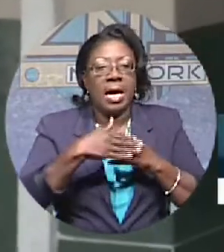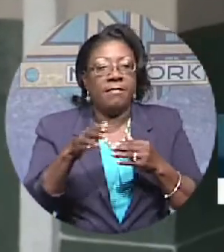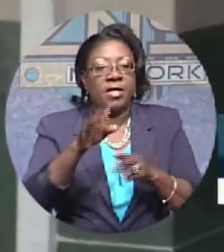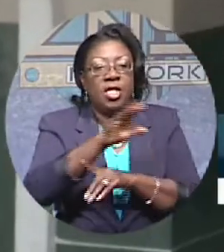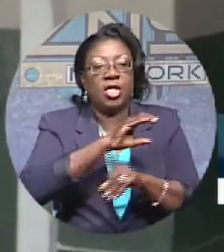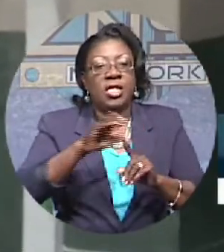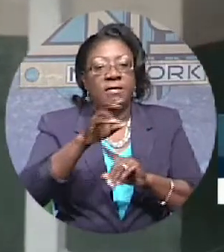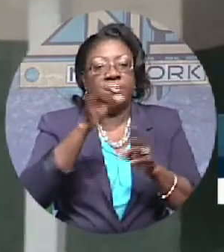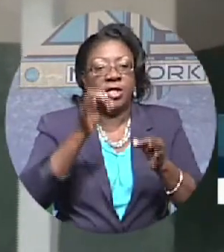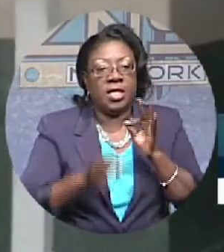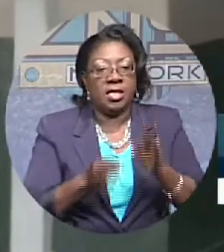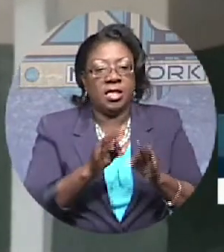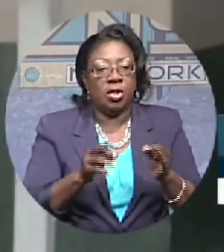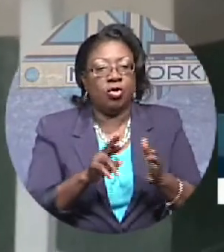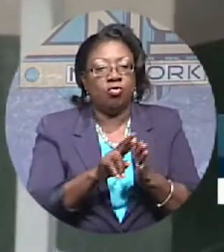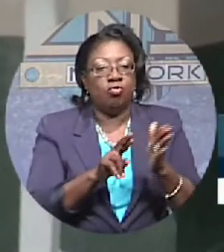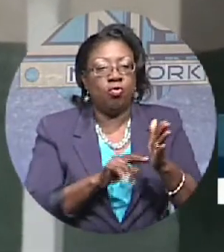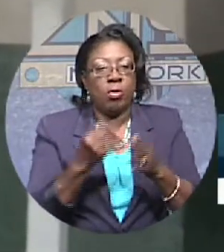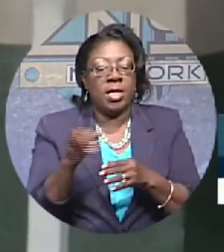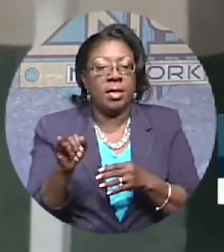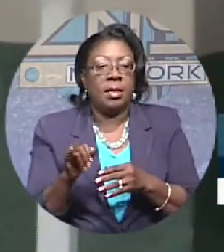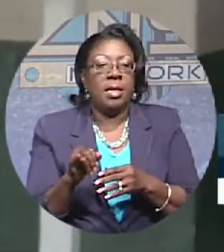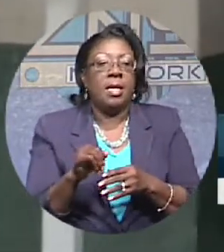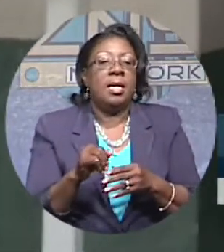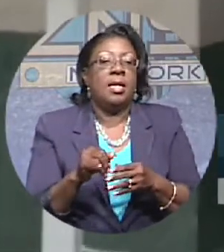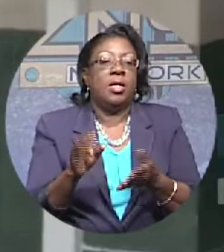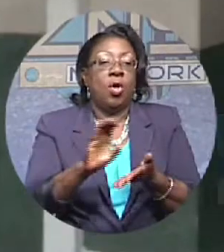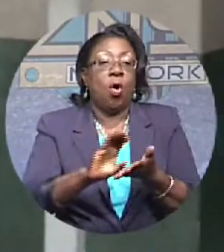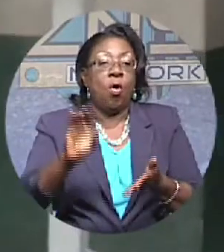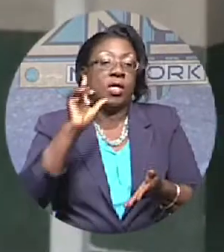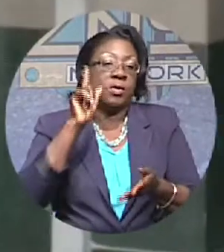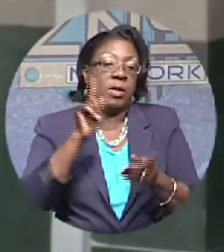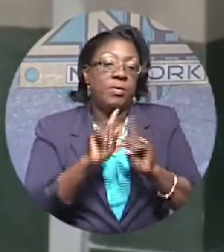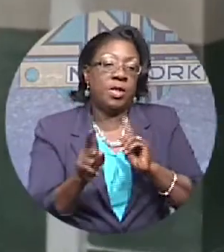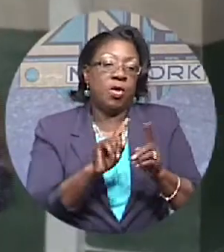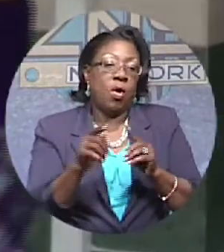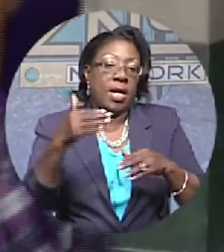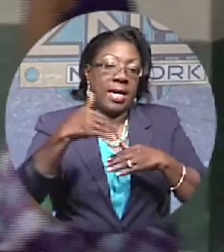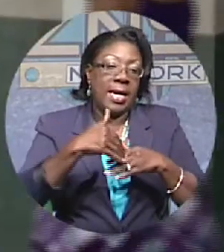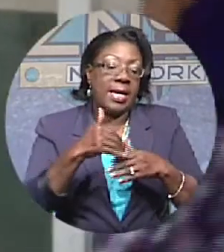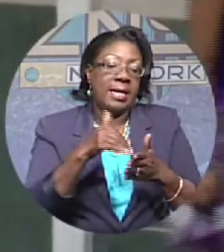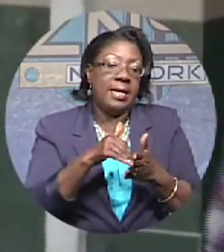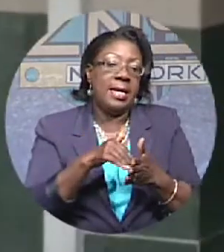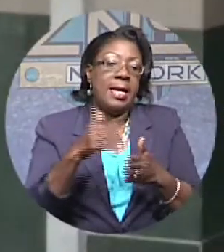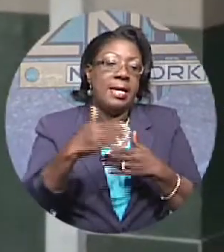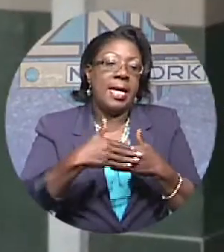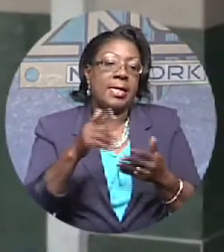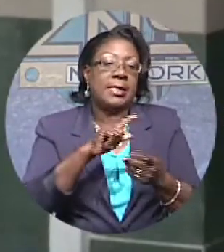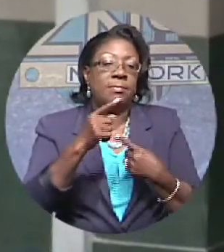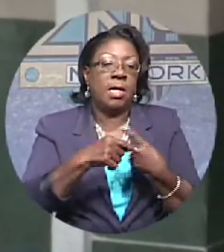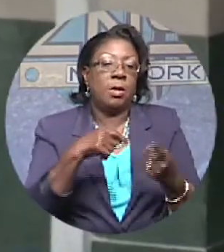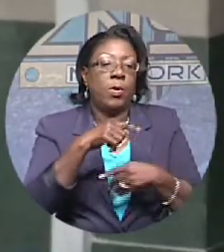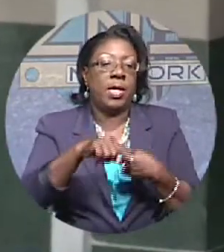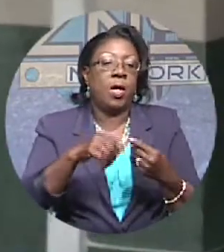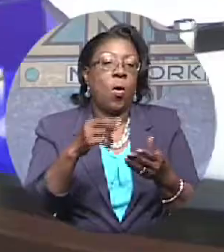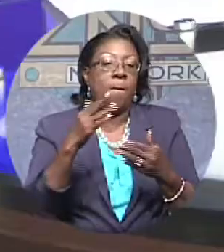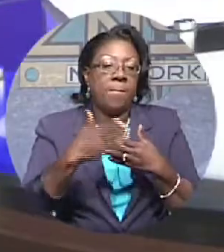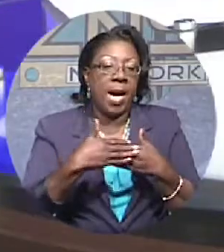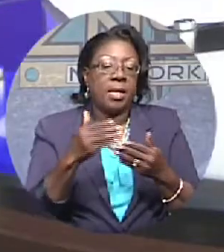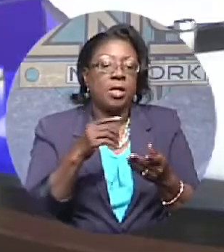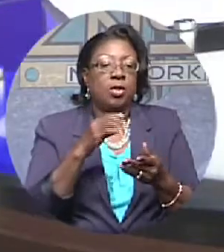ruling. The issue of costs will be discussed next month when both parties return to court. Chiminita Swain, ZNS Network